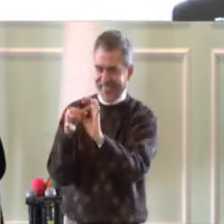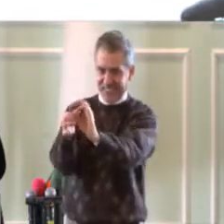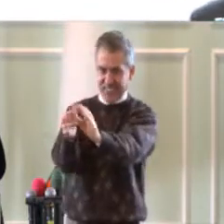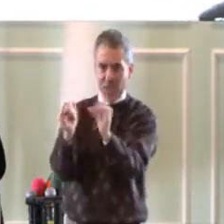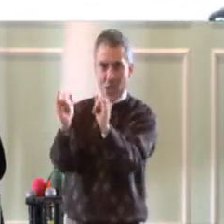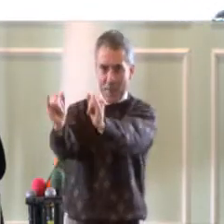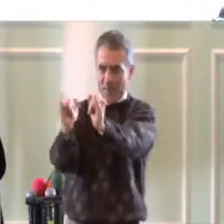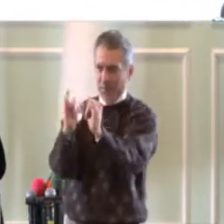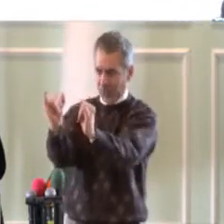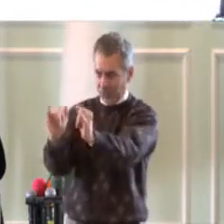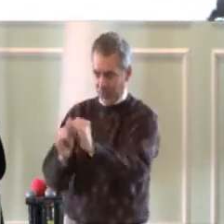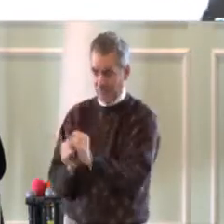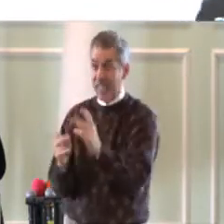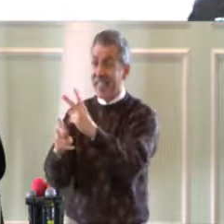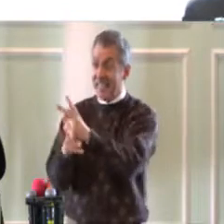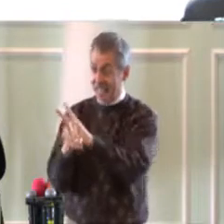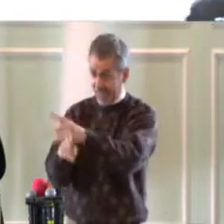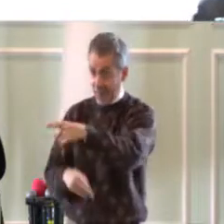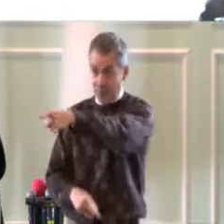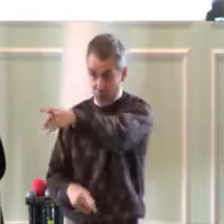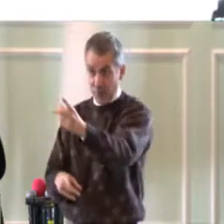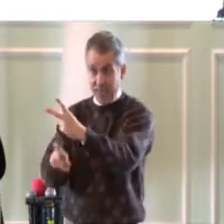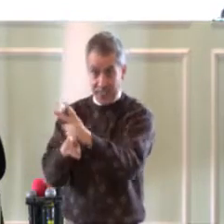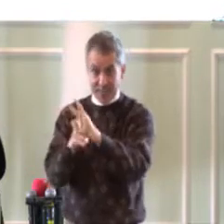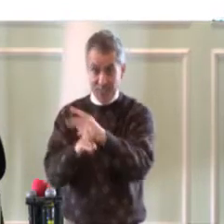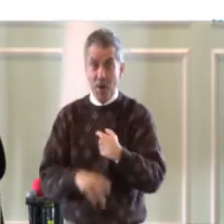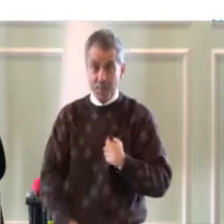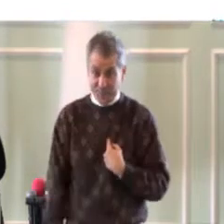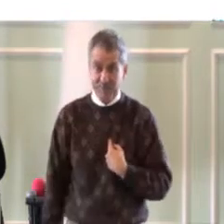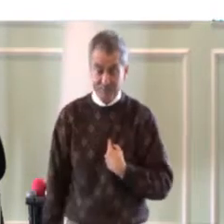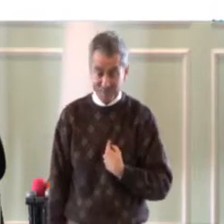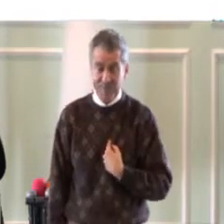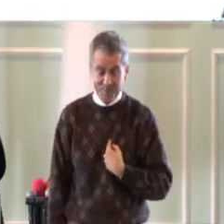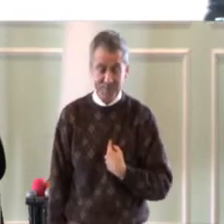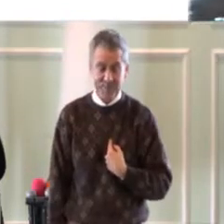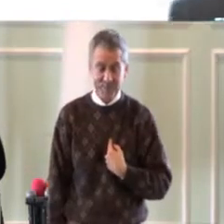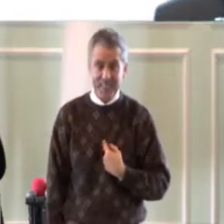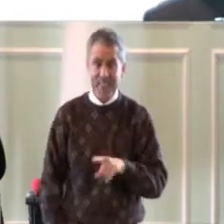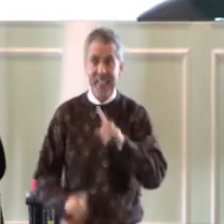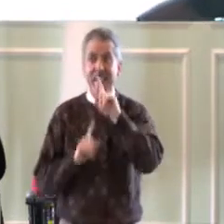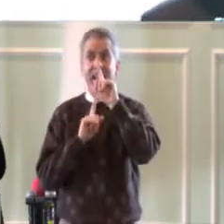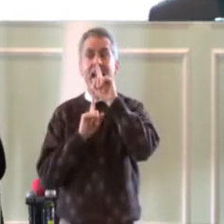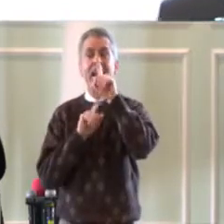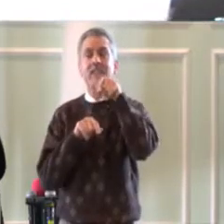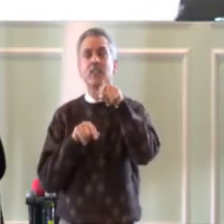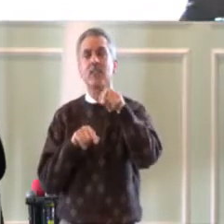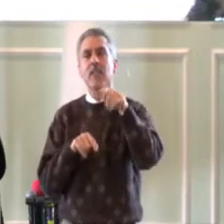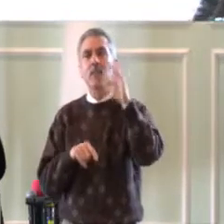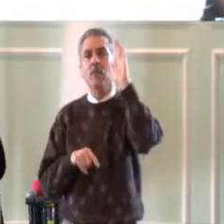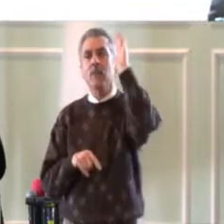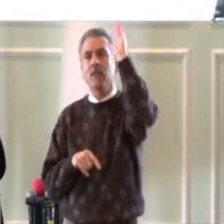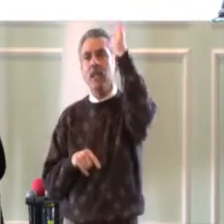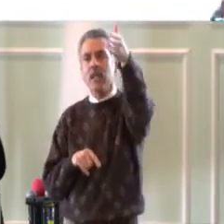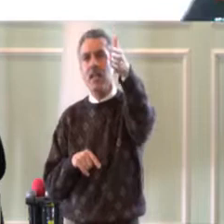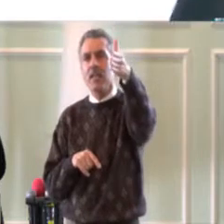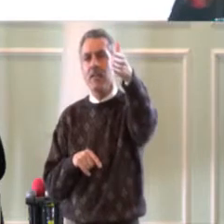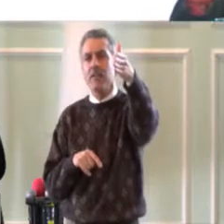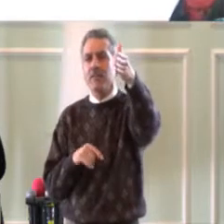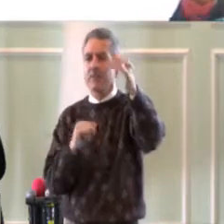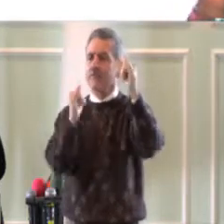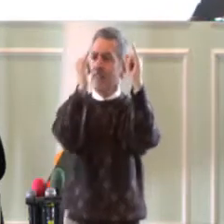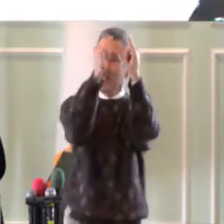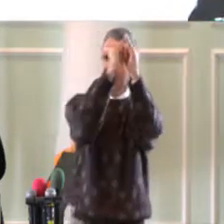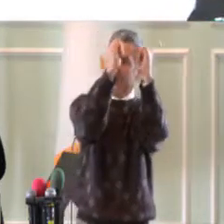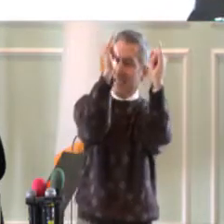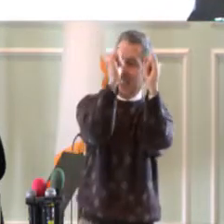He cares about you. He cares about me. And so the answer that he's going to give is designed